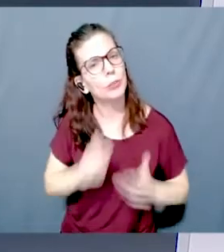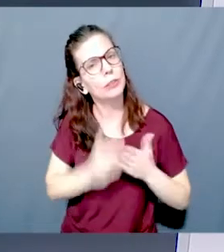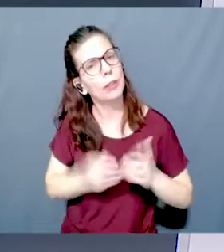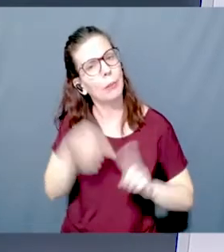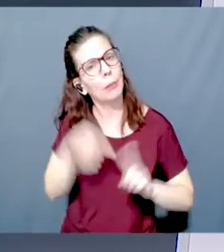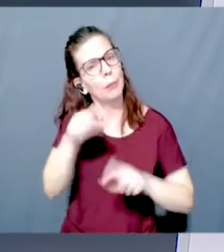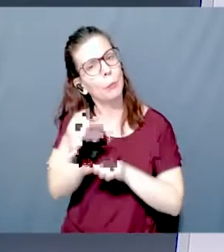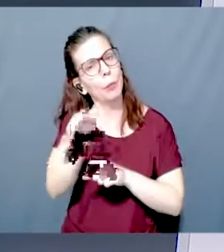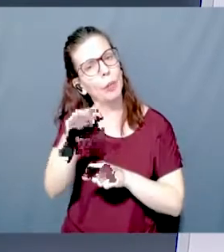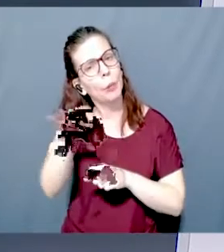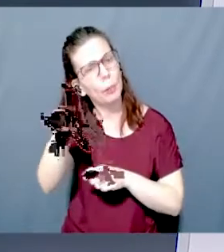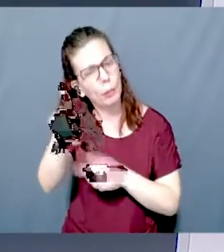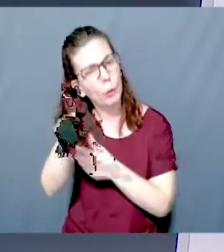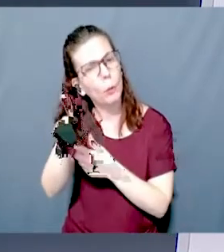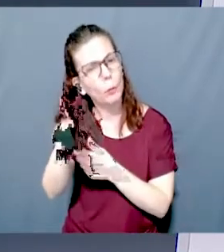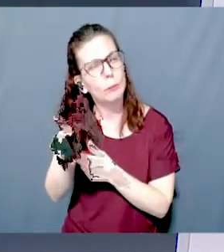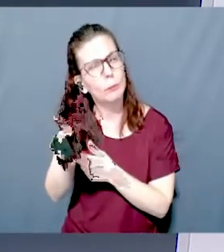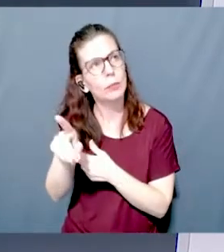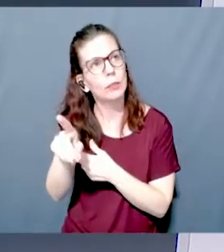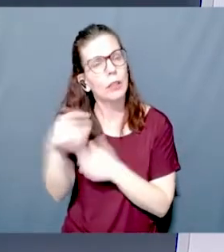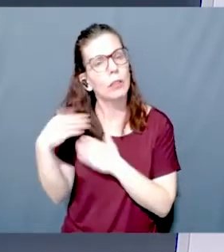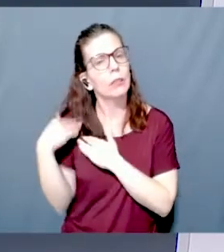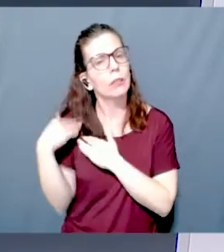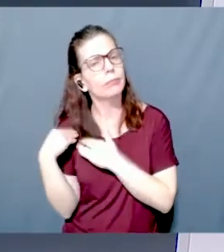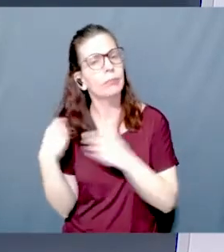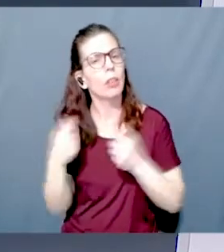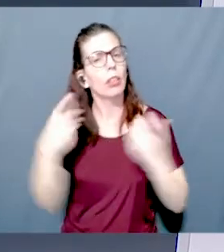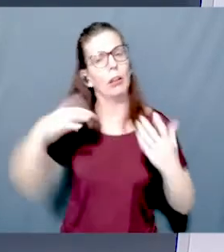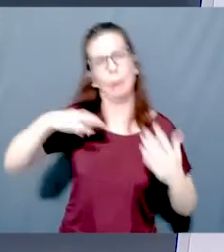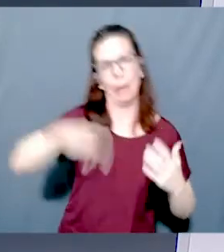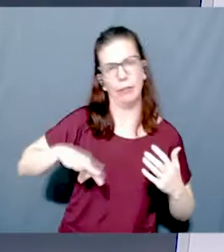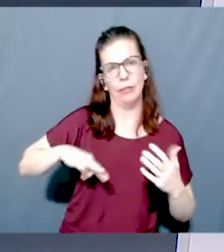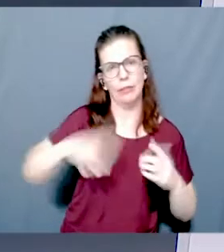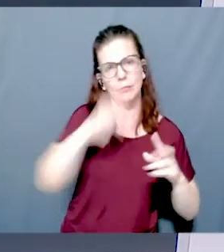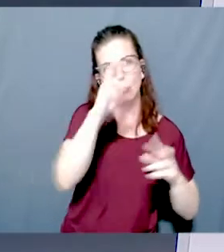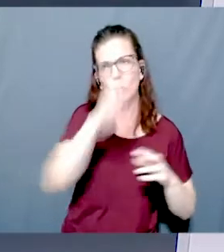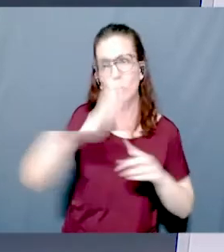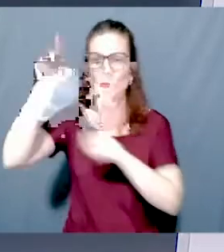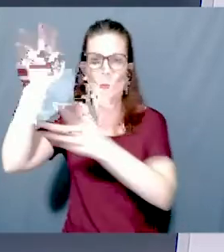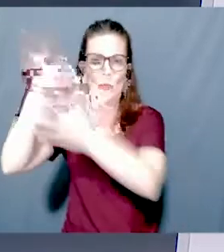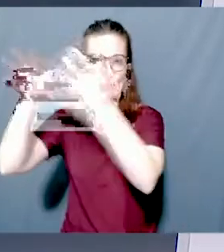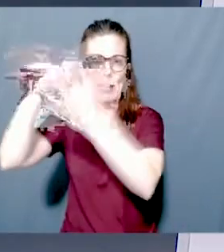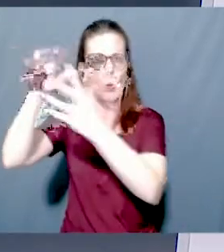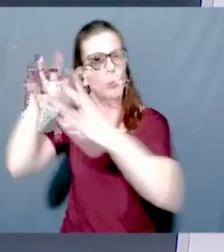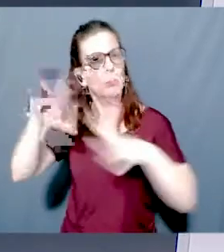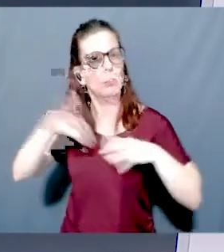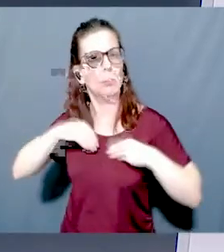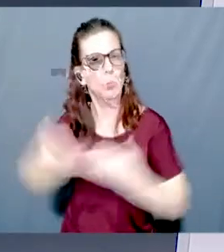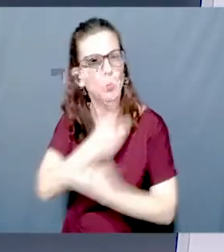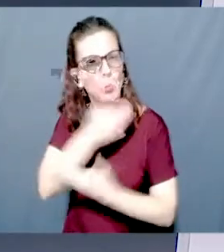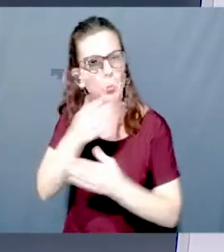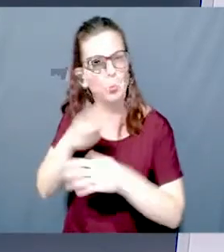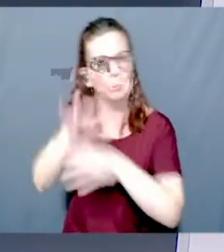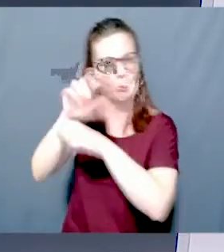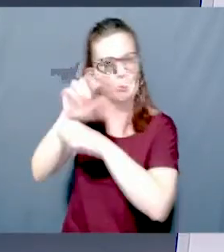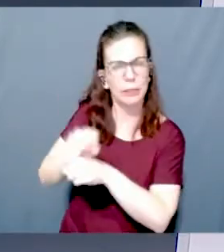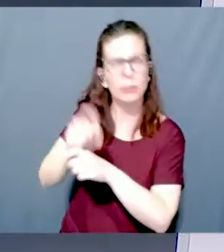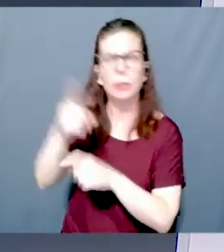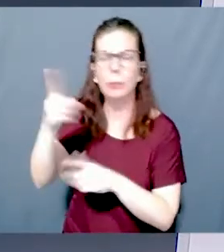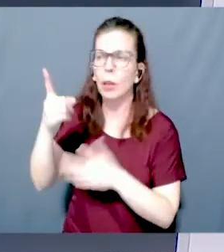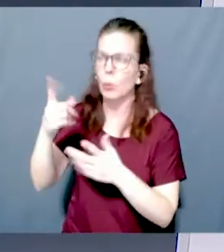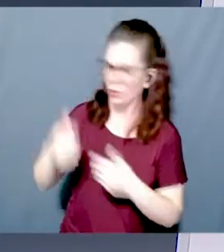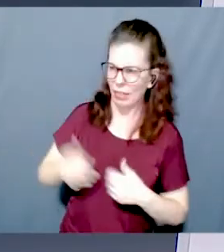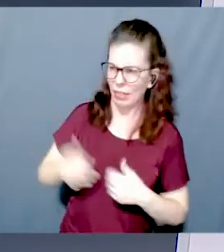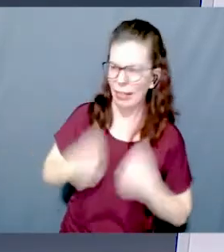are seeing a lot of benefits in terms of moving to the cloud and adopting some of these new practices. But what was life like for them before? How